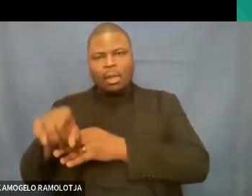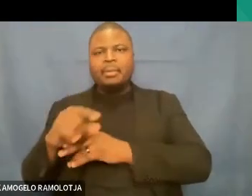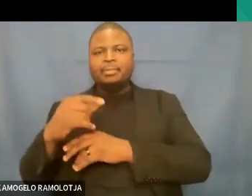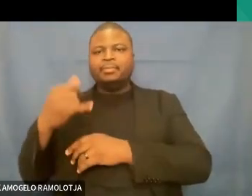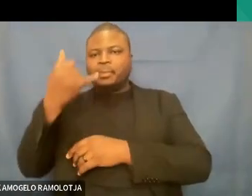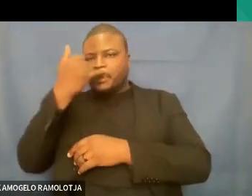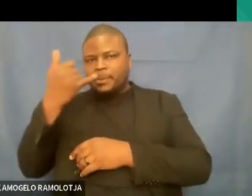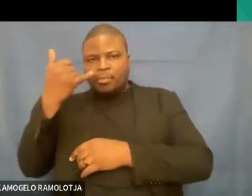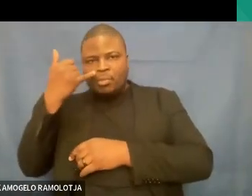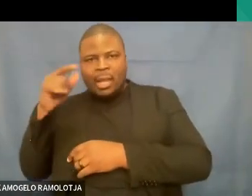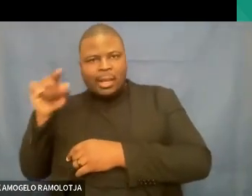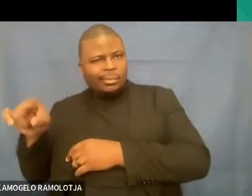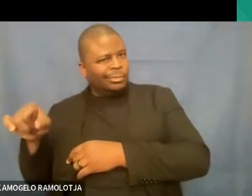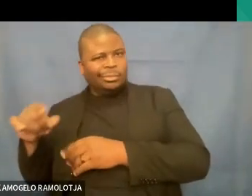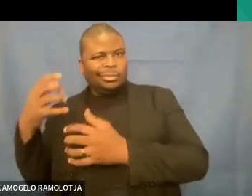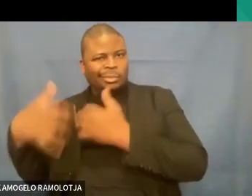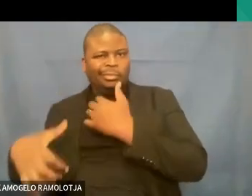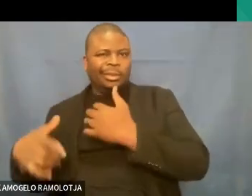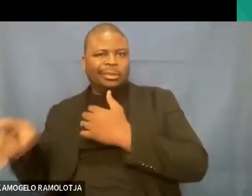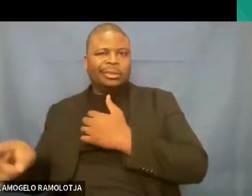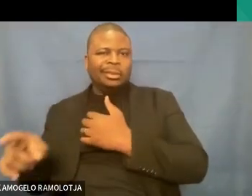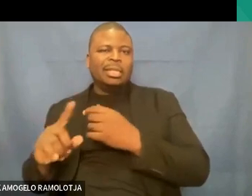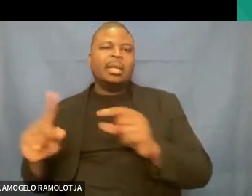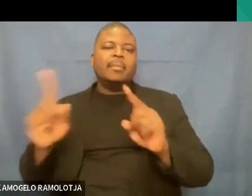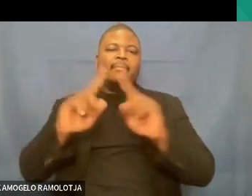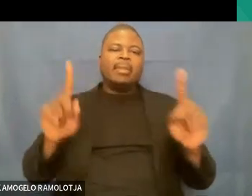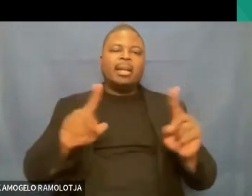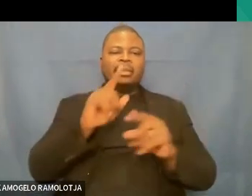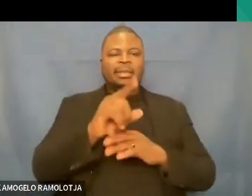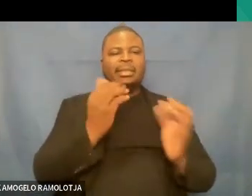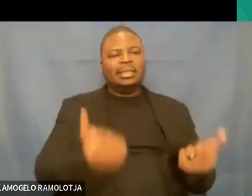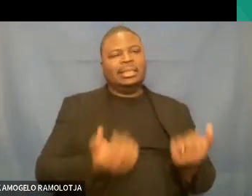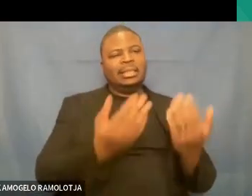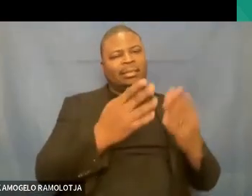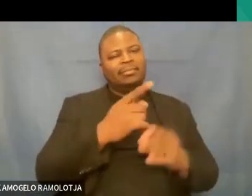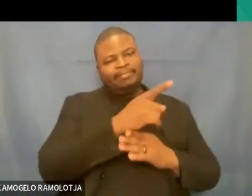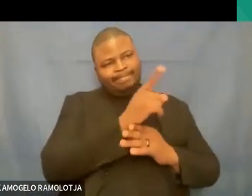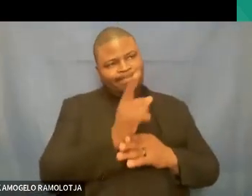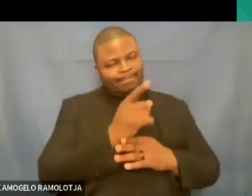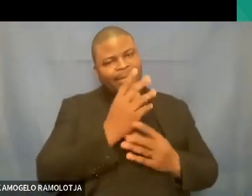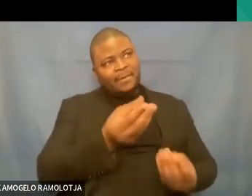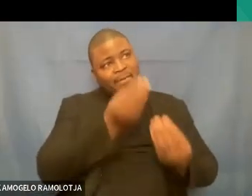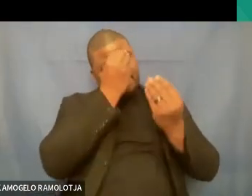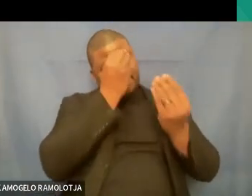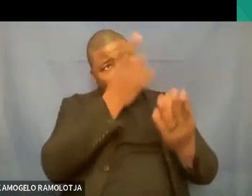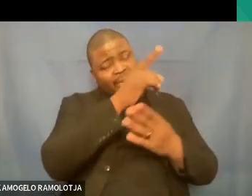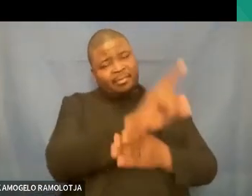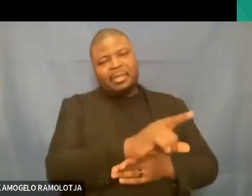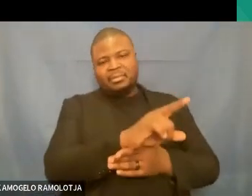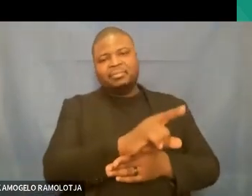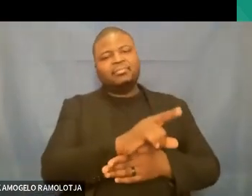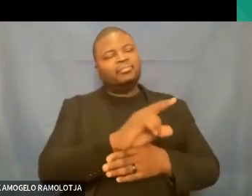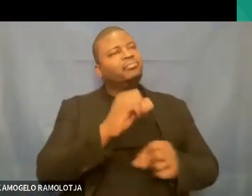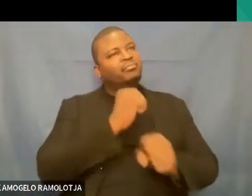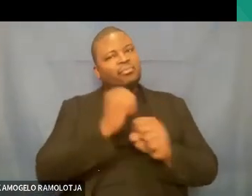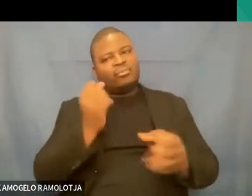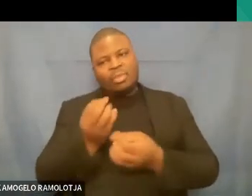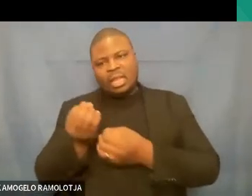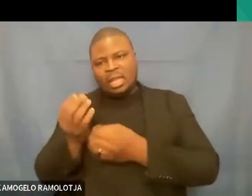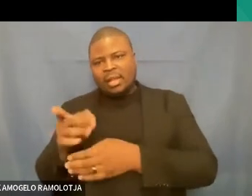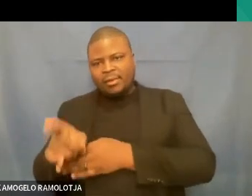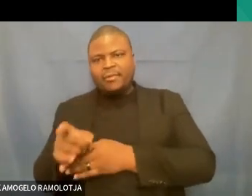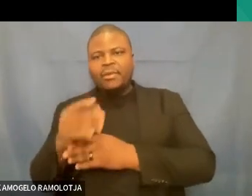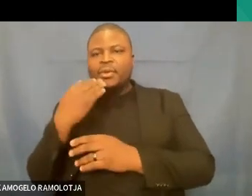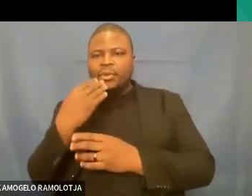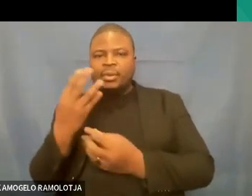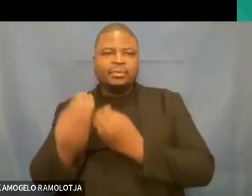service providers are really the ones that are told explicitly to not provide harm reduction packs